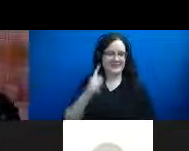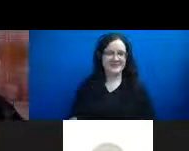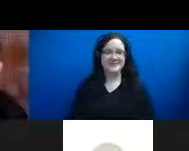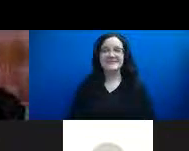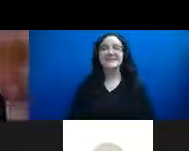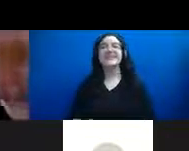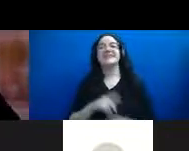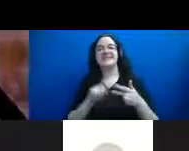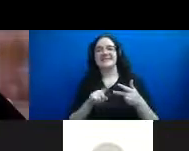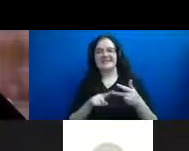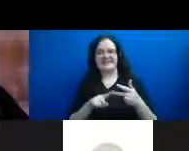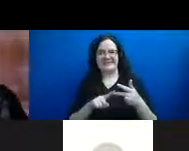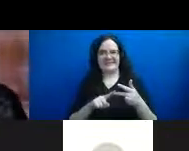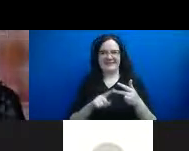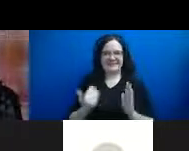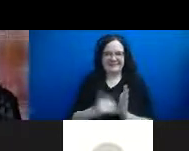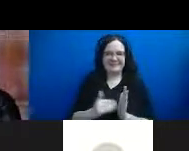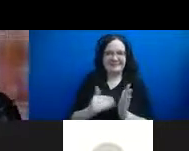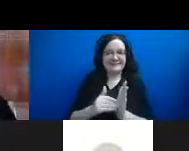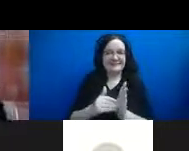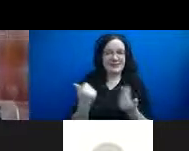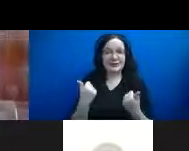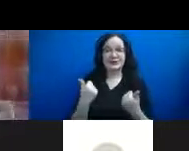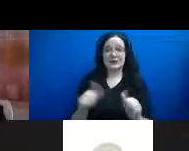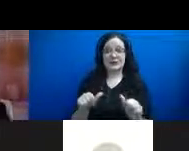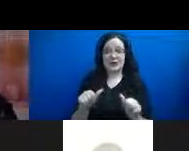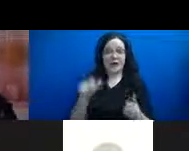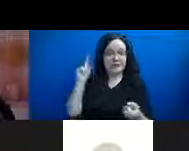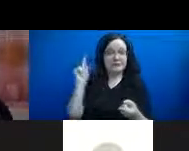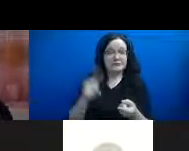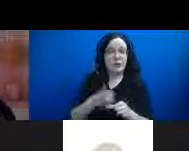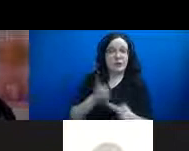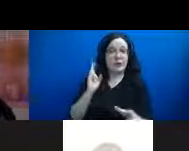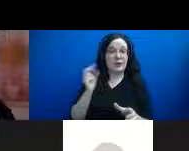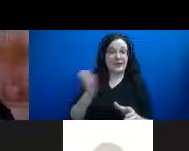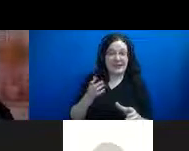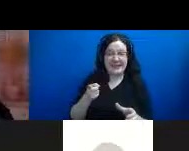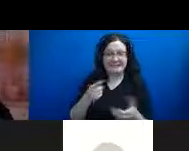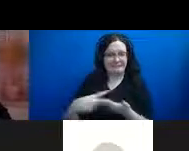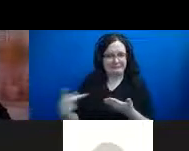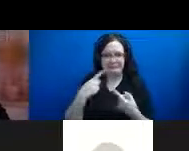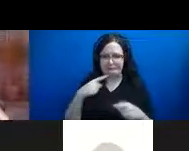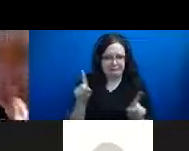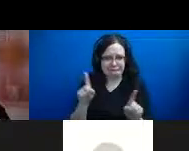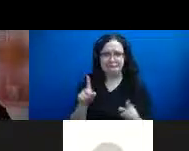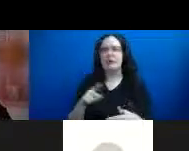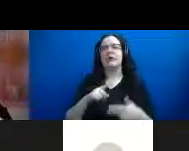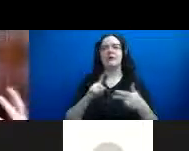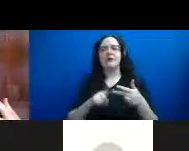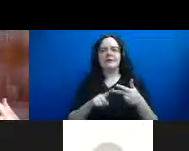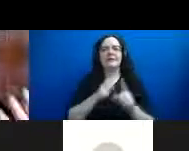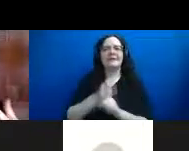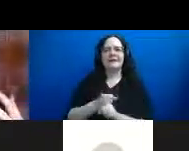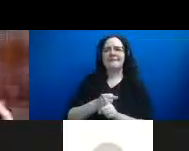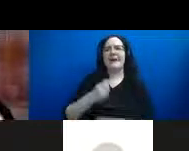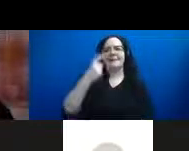repeated unsuccessful attempts to cut back or quit gambling, and then the impact of psychosocial functioning, and of course,